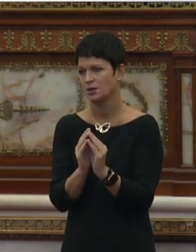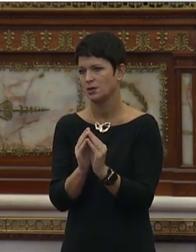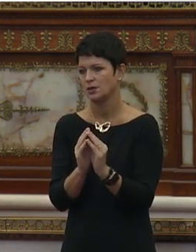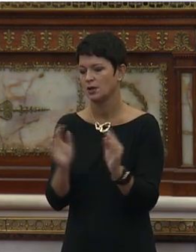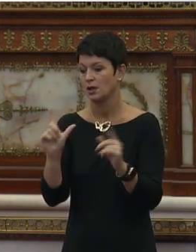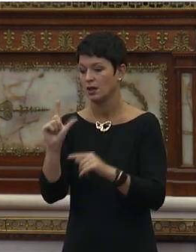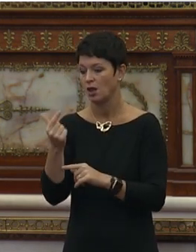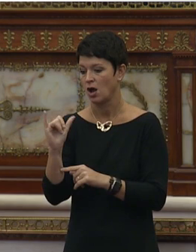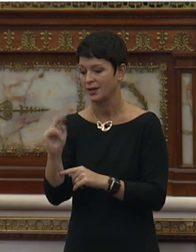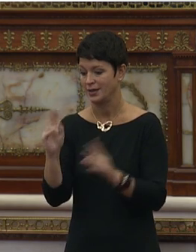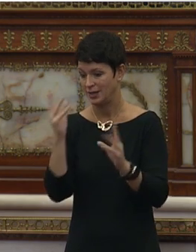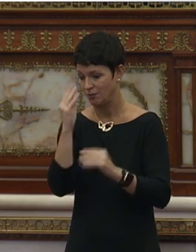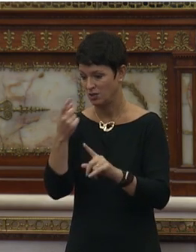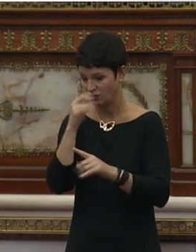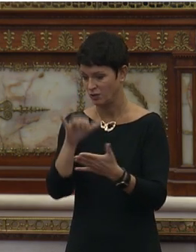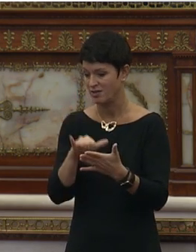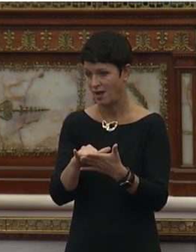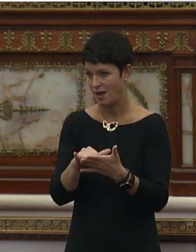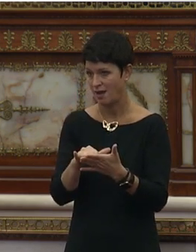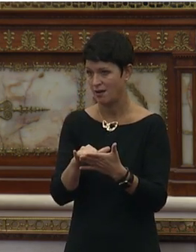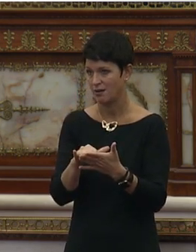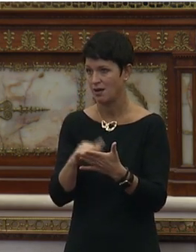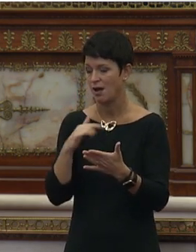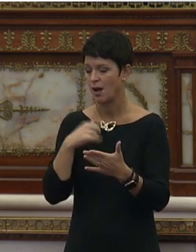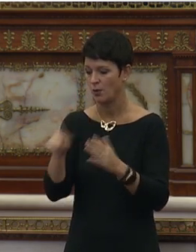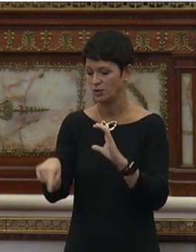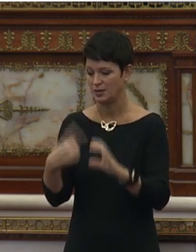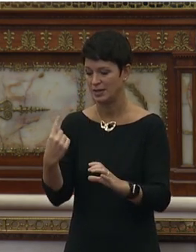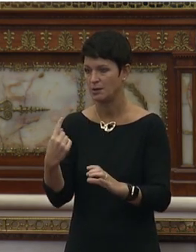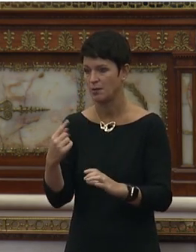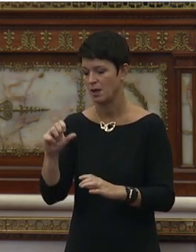login information from that. I want you to email